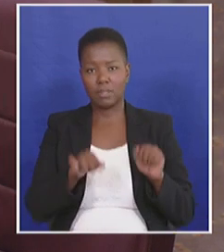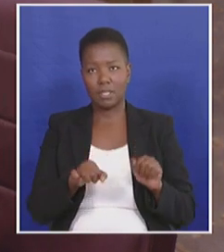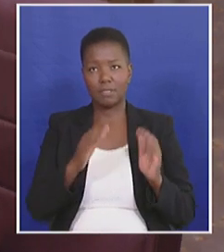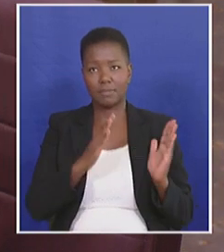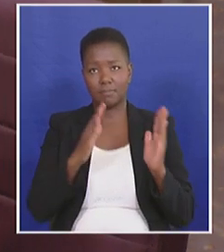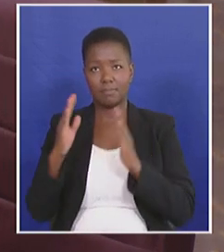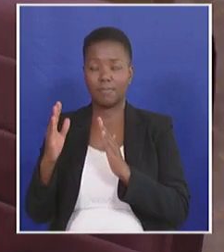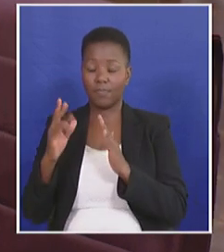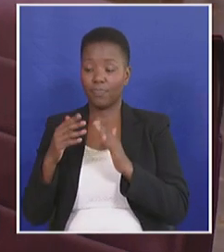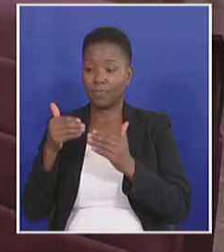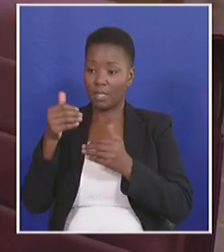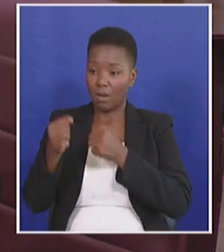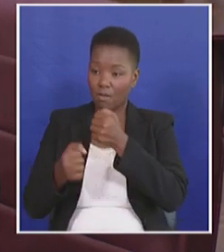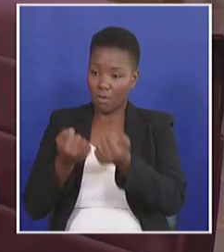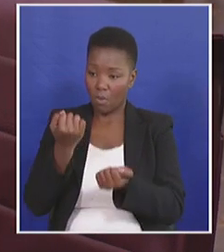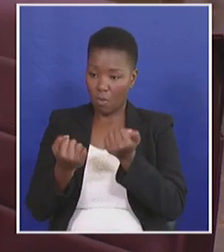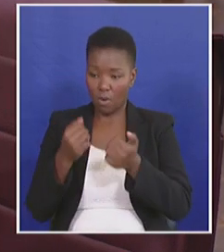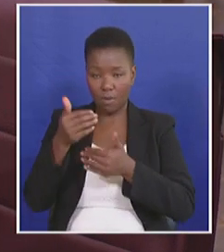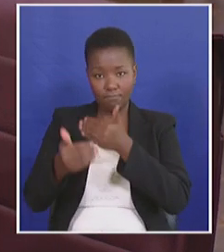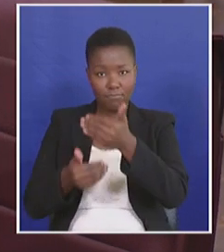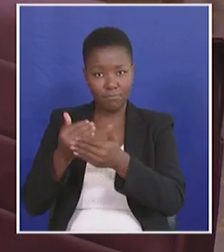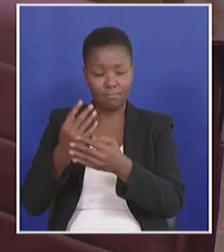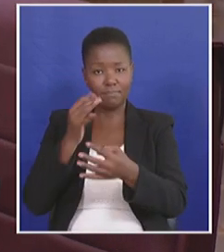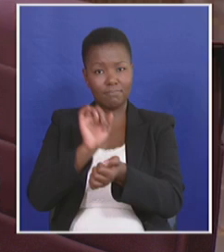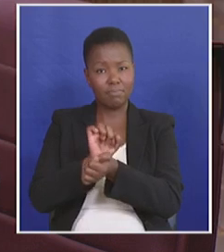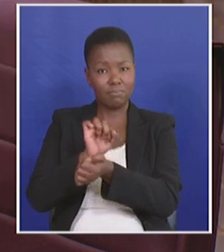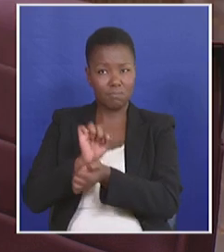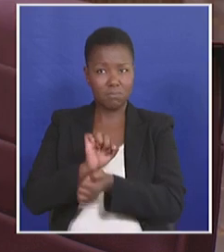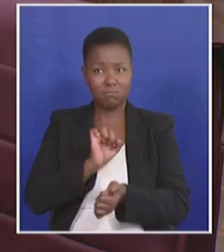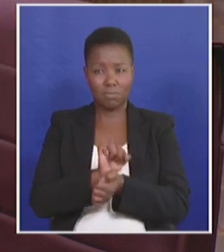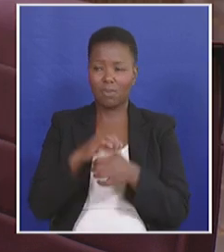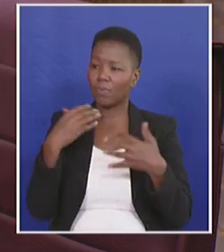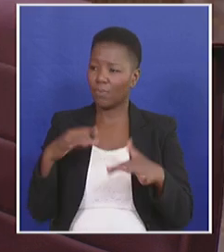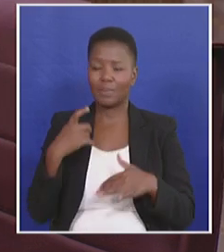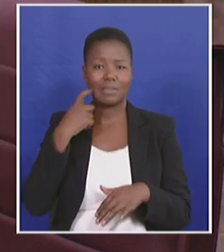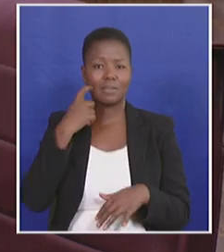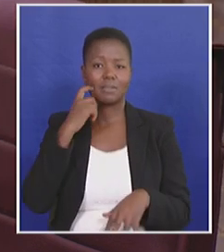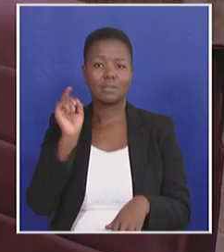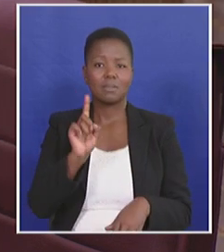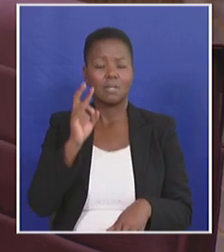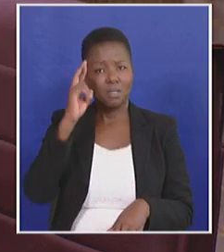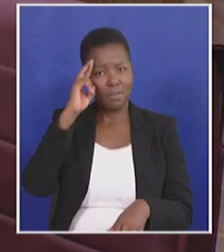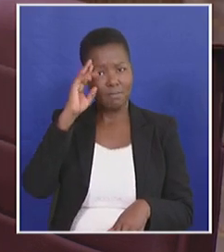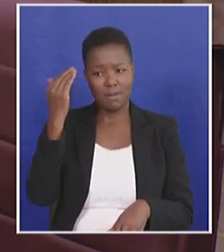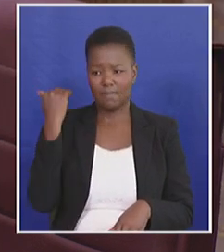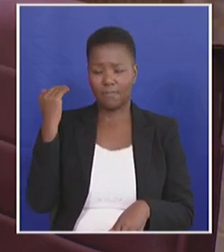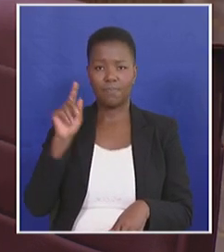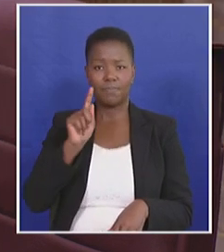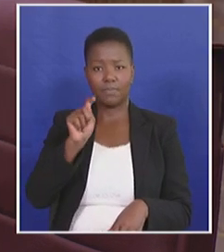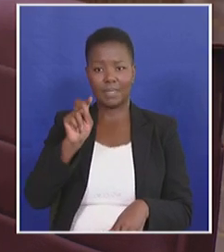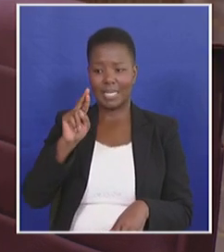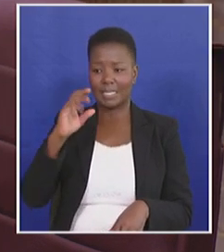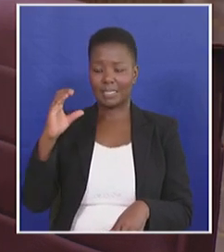Prosecutions are quite difficult. I mean, remember that post-TRC, there have been prosecutions that did not